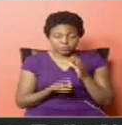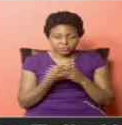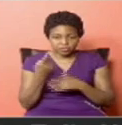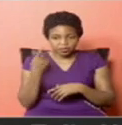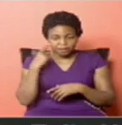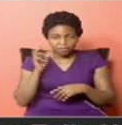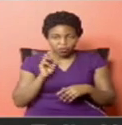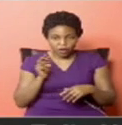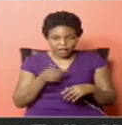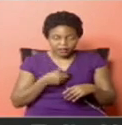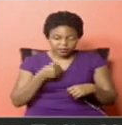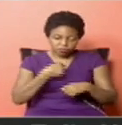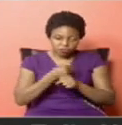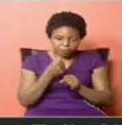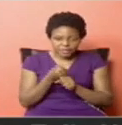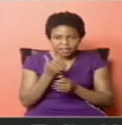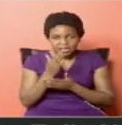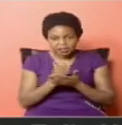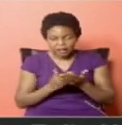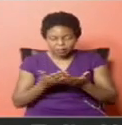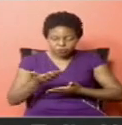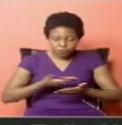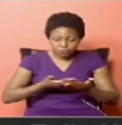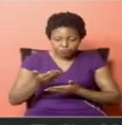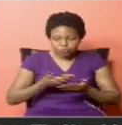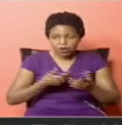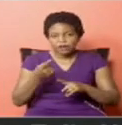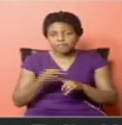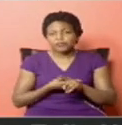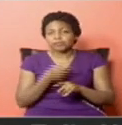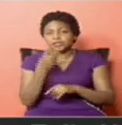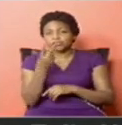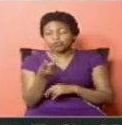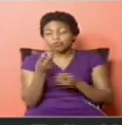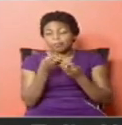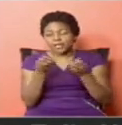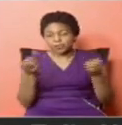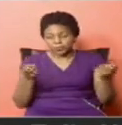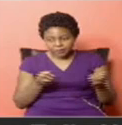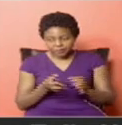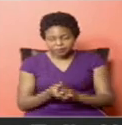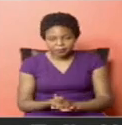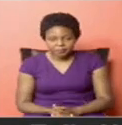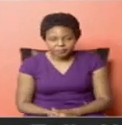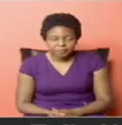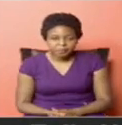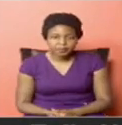make contributions from the plenary,